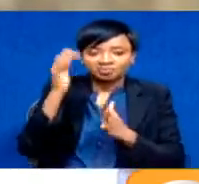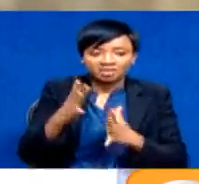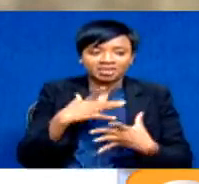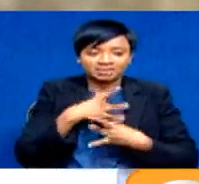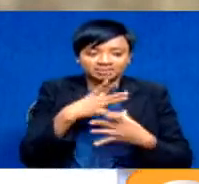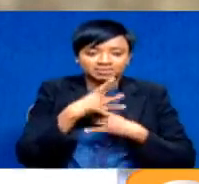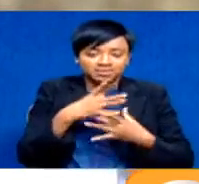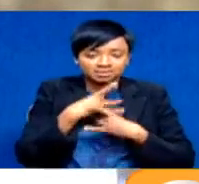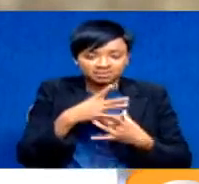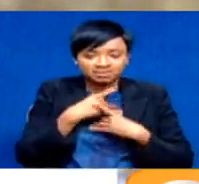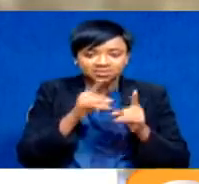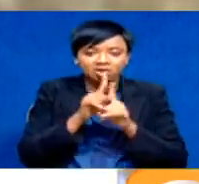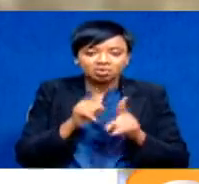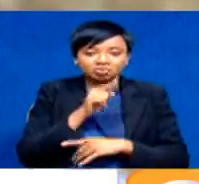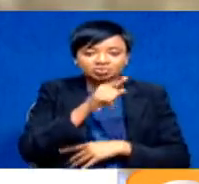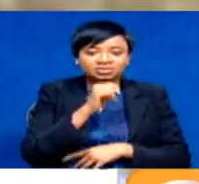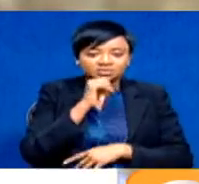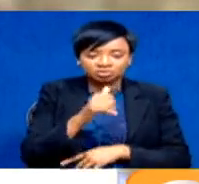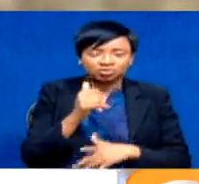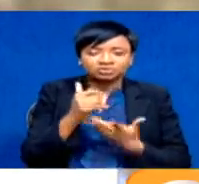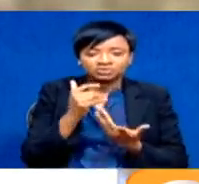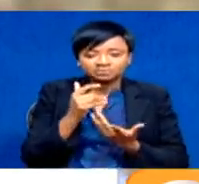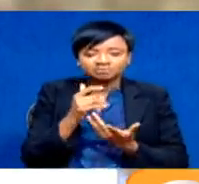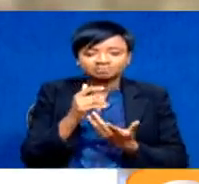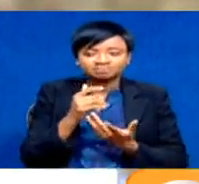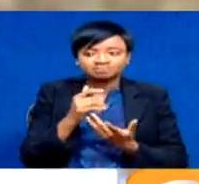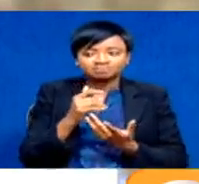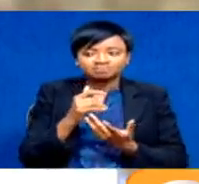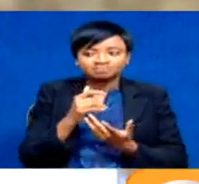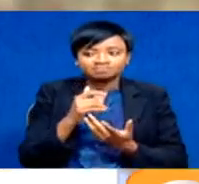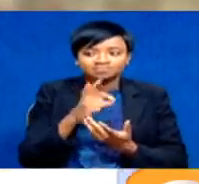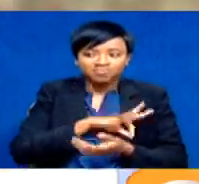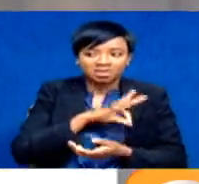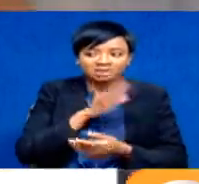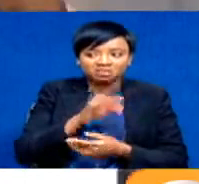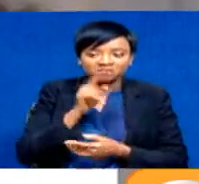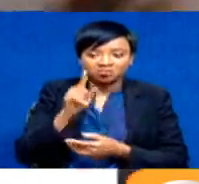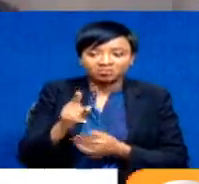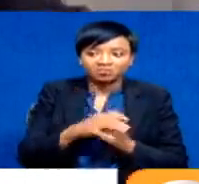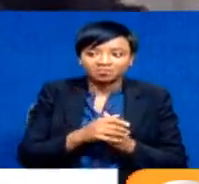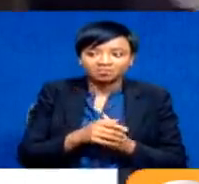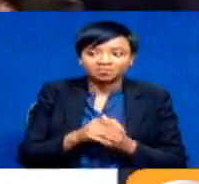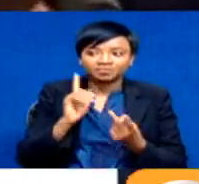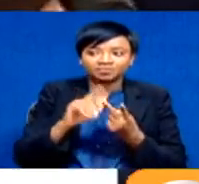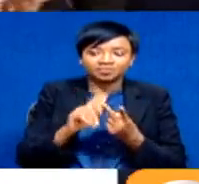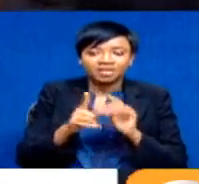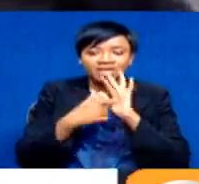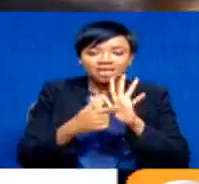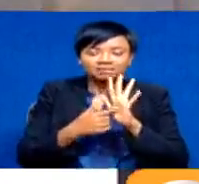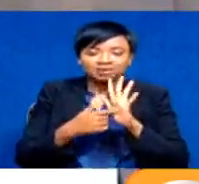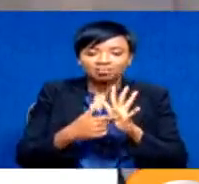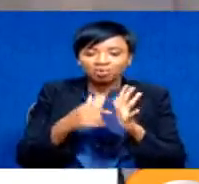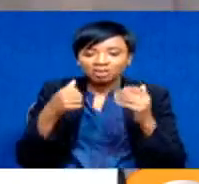is not silent about this project because of that conflict of interest. The need for water in Kayole